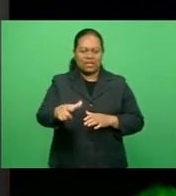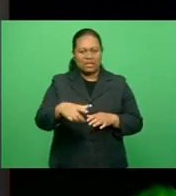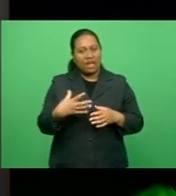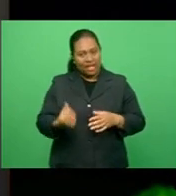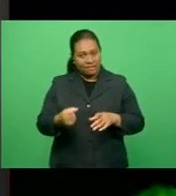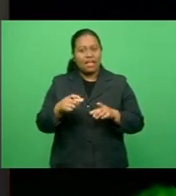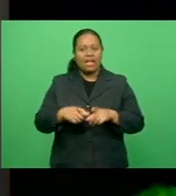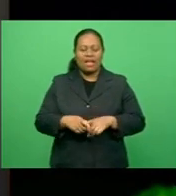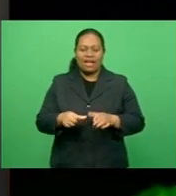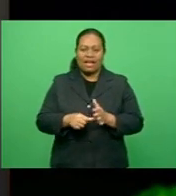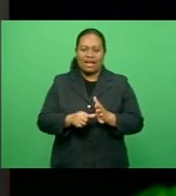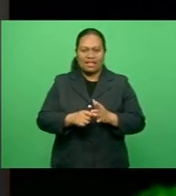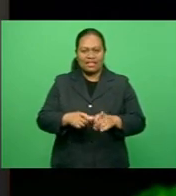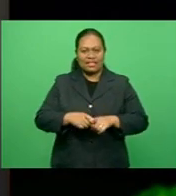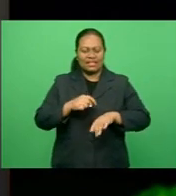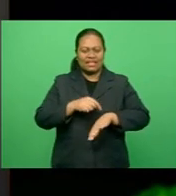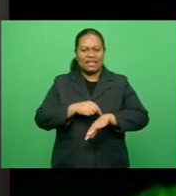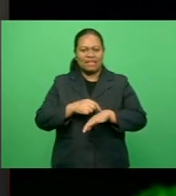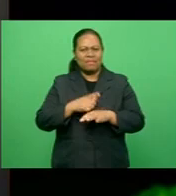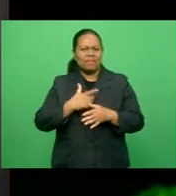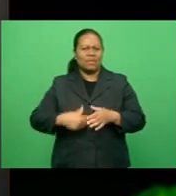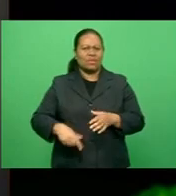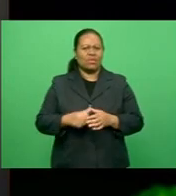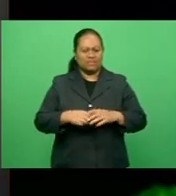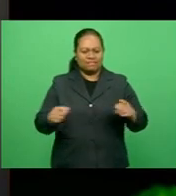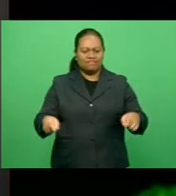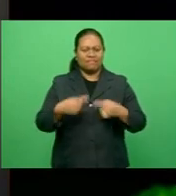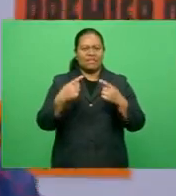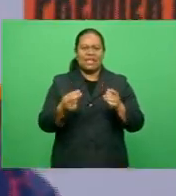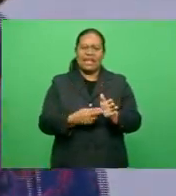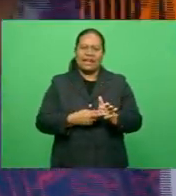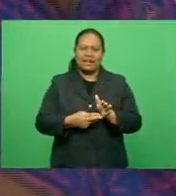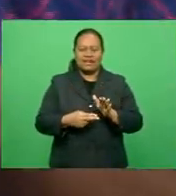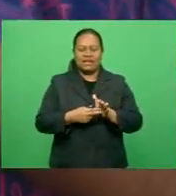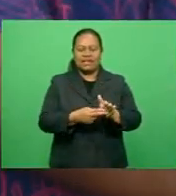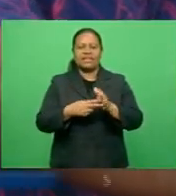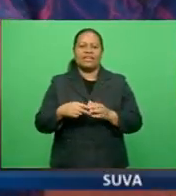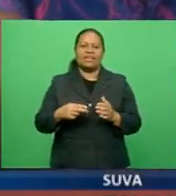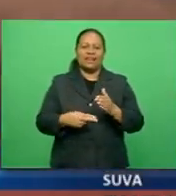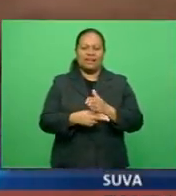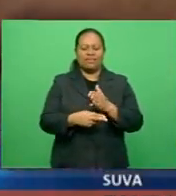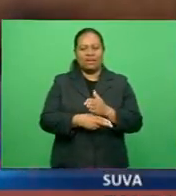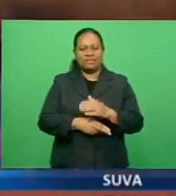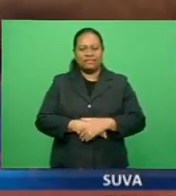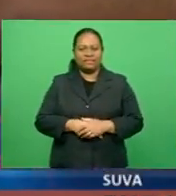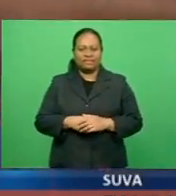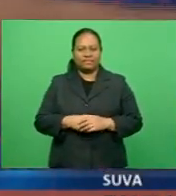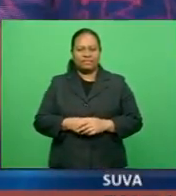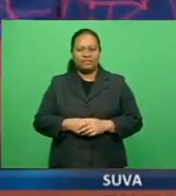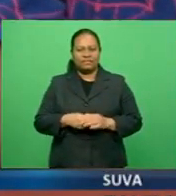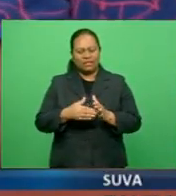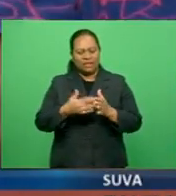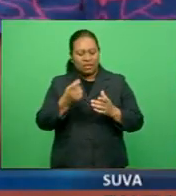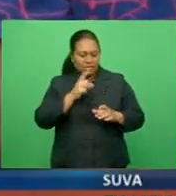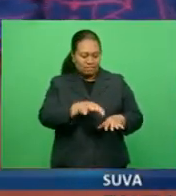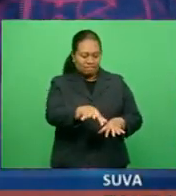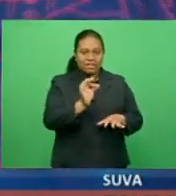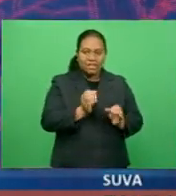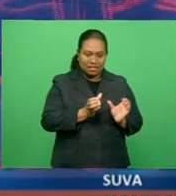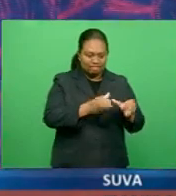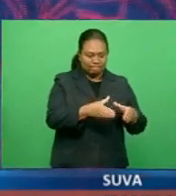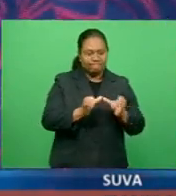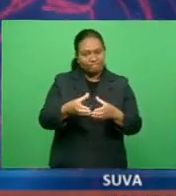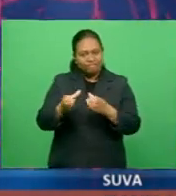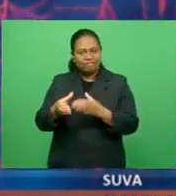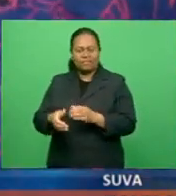title after being drawn with rivals Mba, Nandi and Navua. Following today's pool draw, the Fiji Football